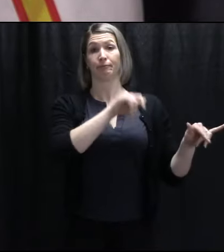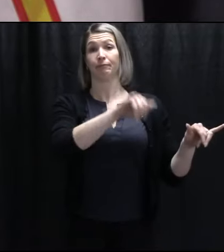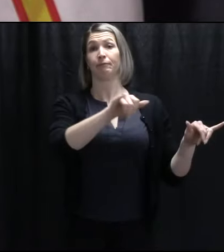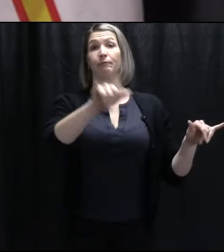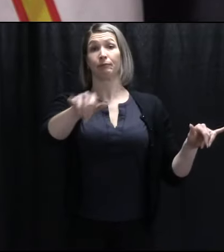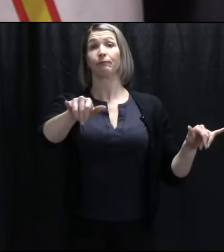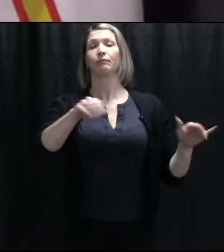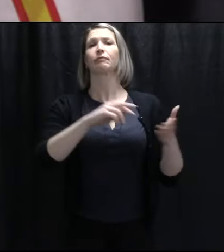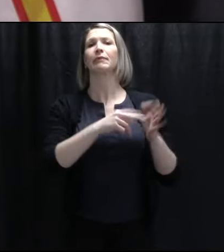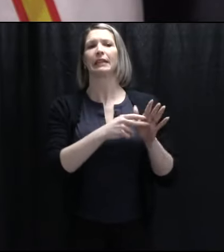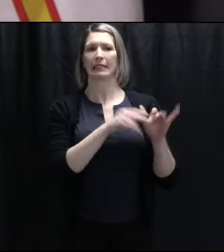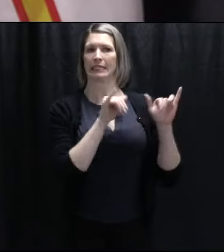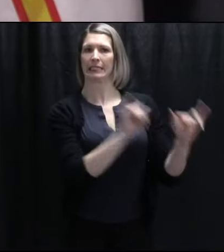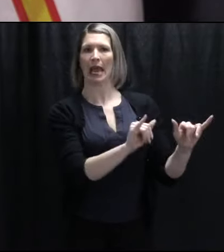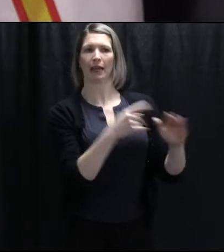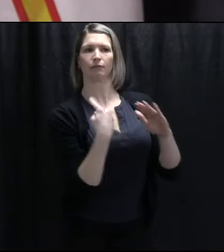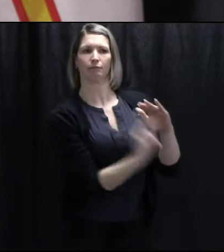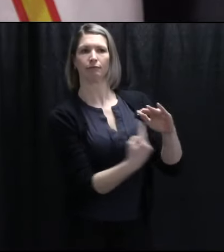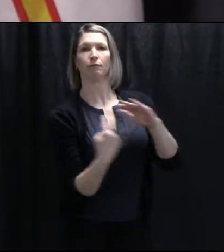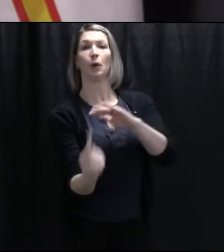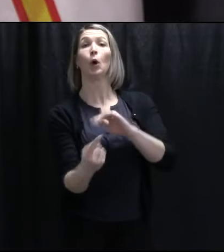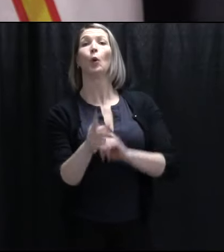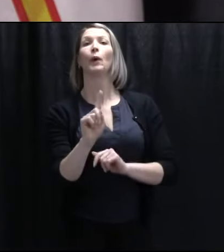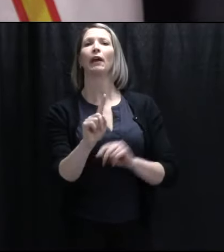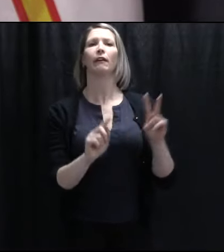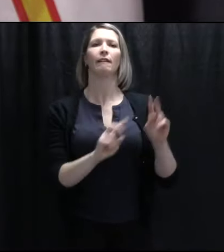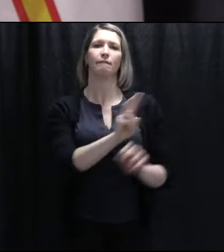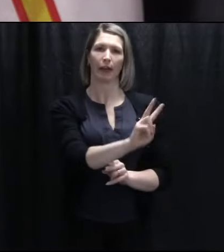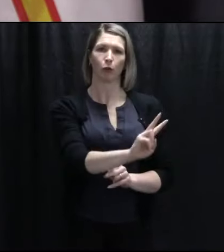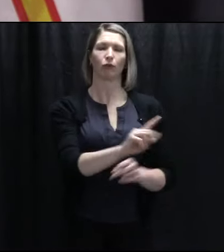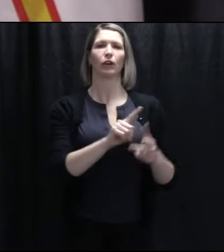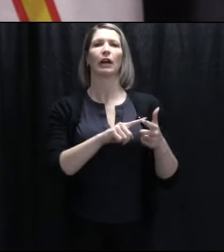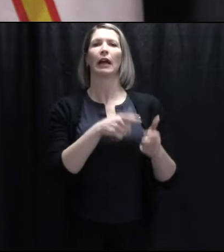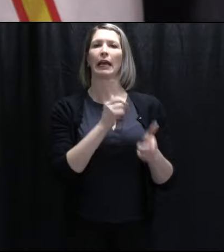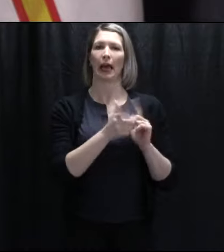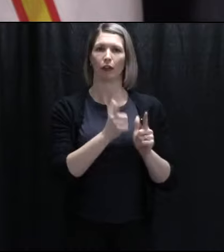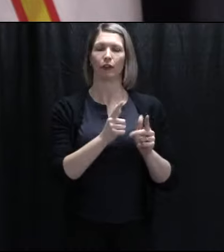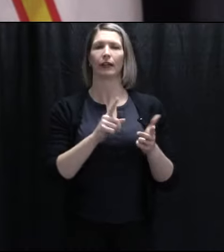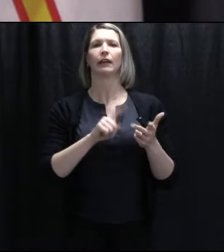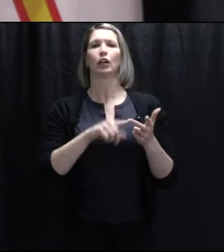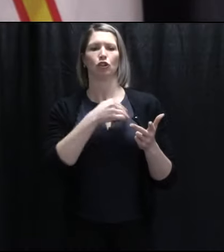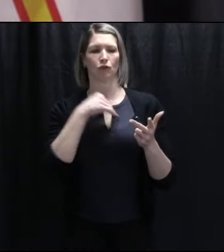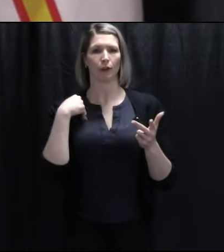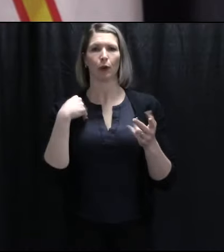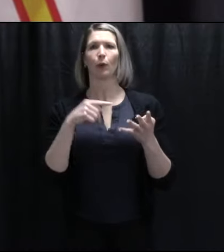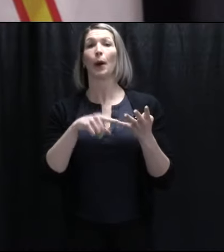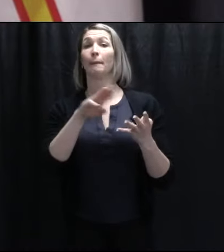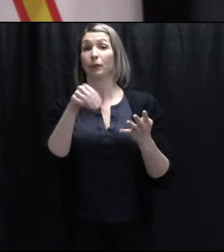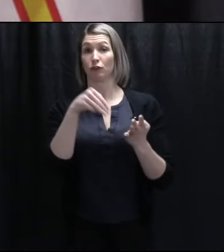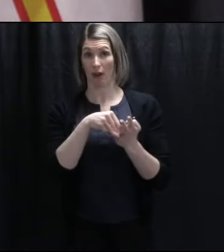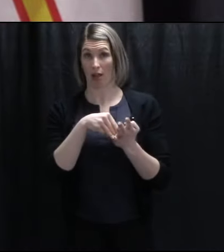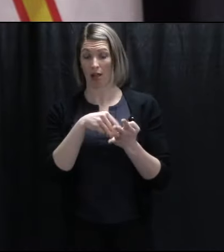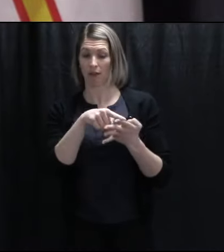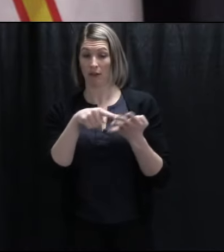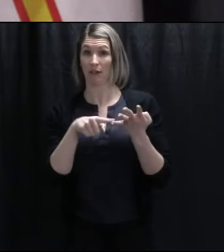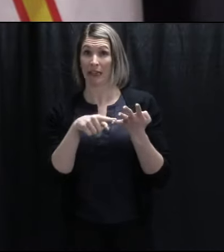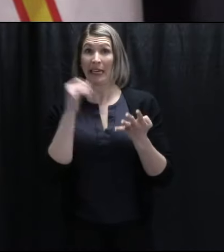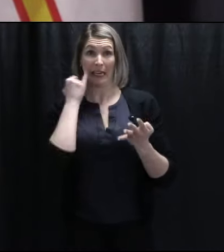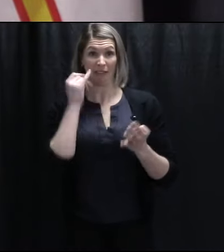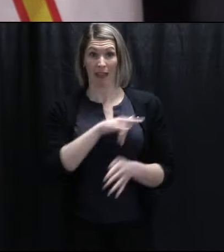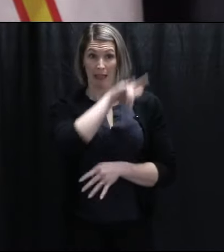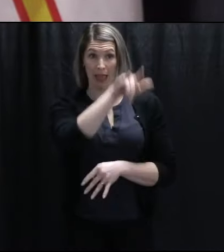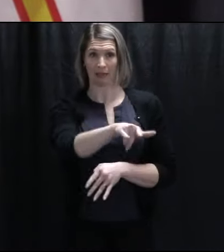in those cities. That would be Vancouver, it would be Calgary, in Toronto, or in Montreal. So